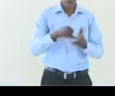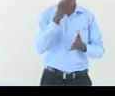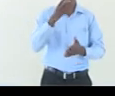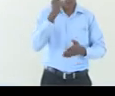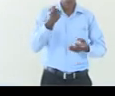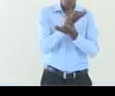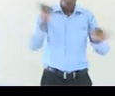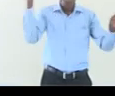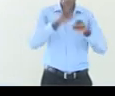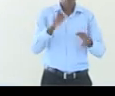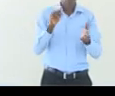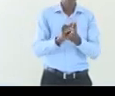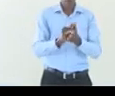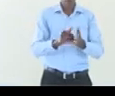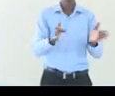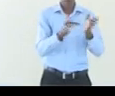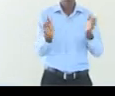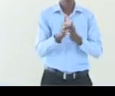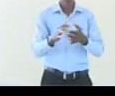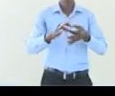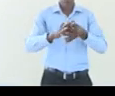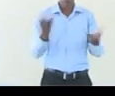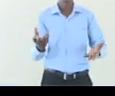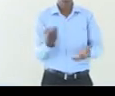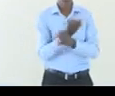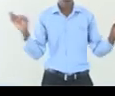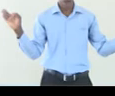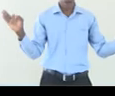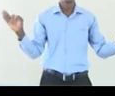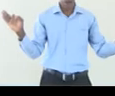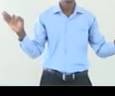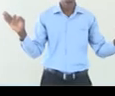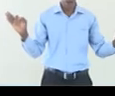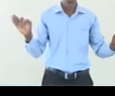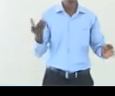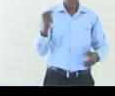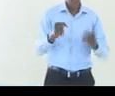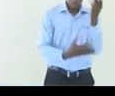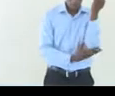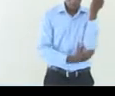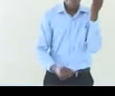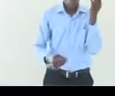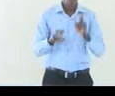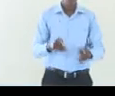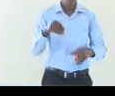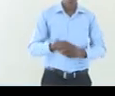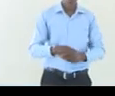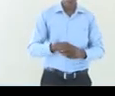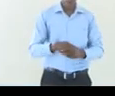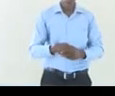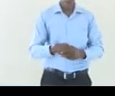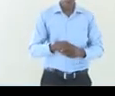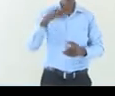people of Obubura, they are equally oppressed in this country. And all of us who belong to the elite, we should